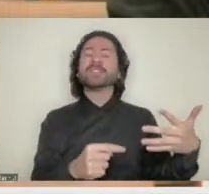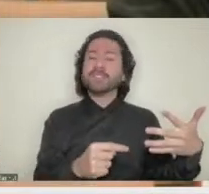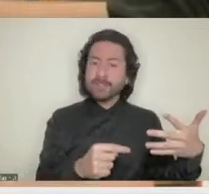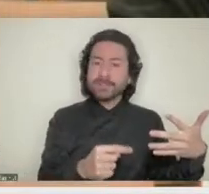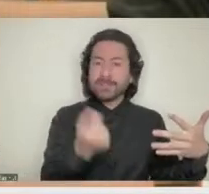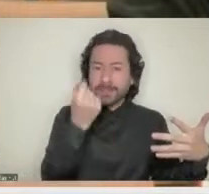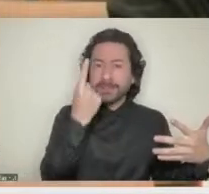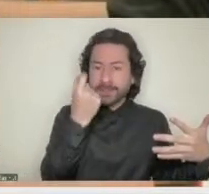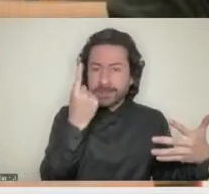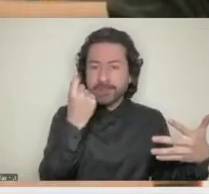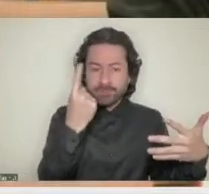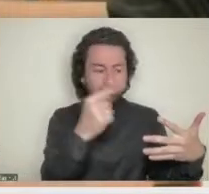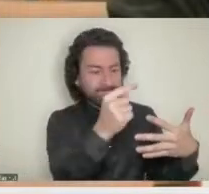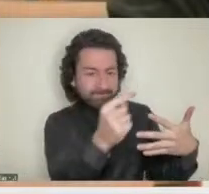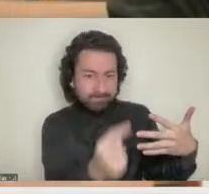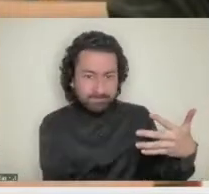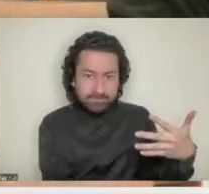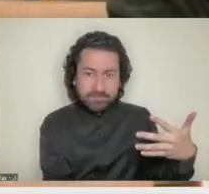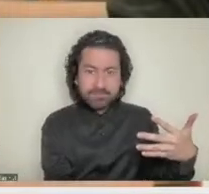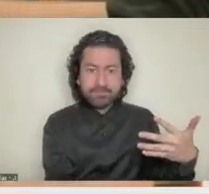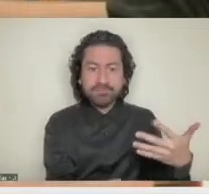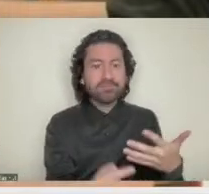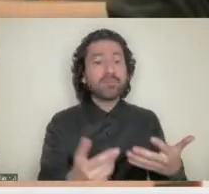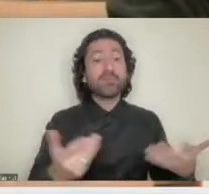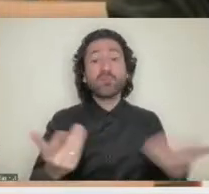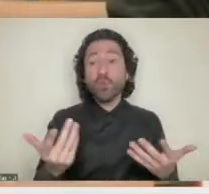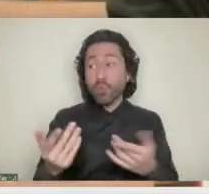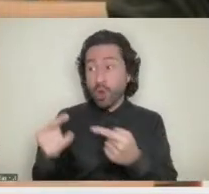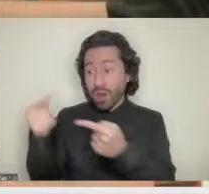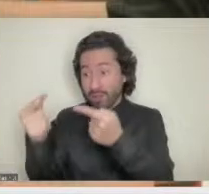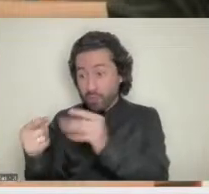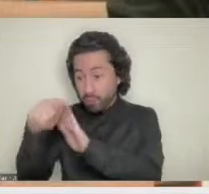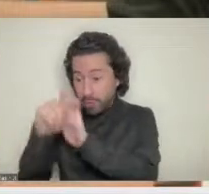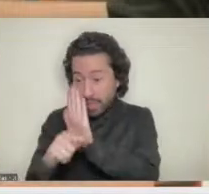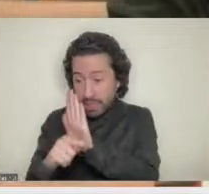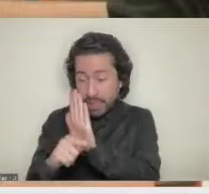end, it's going to be about